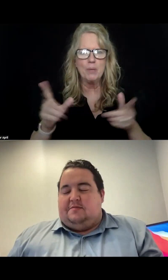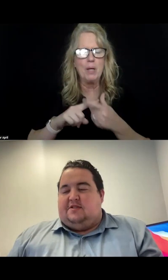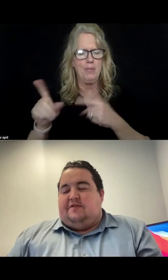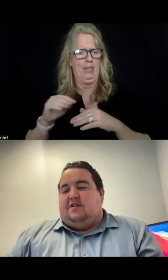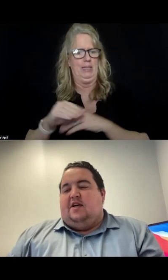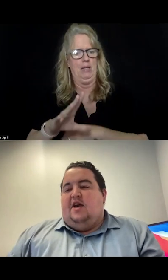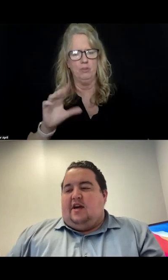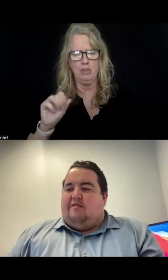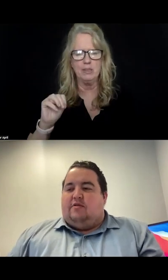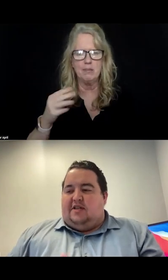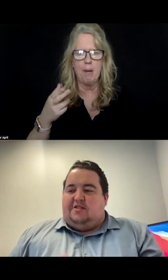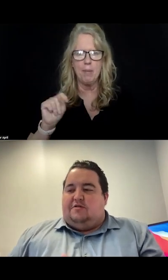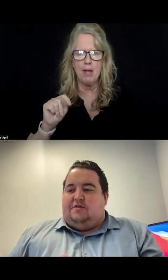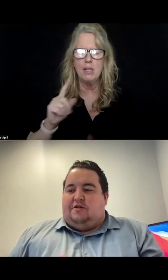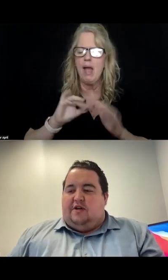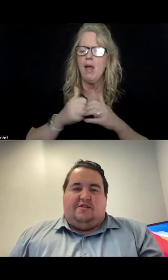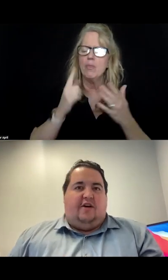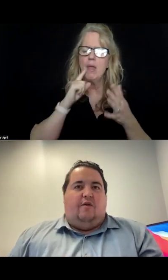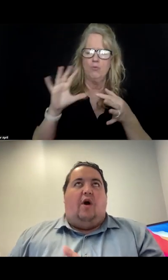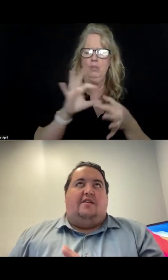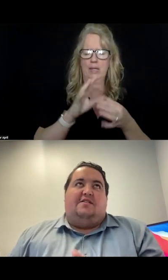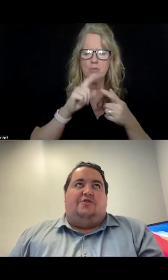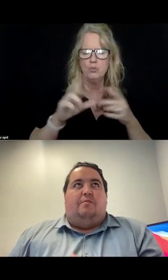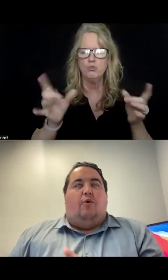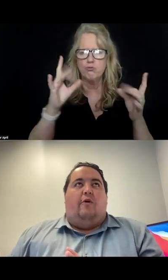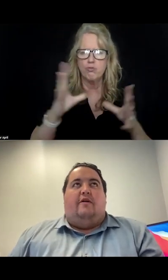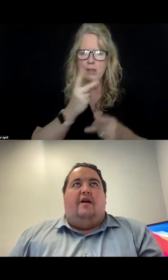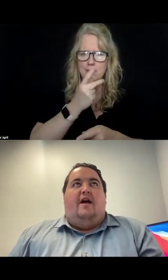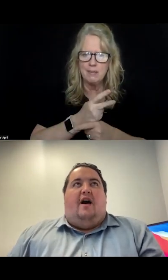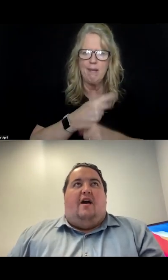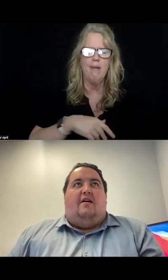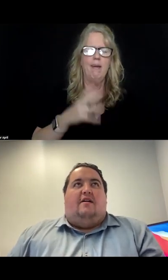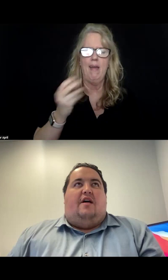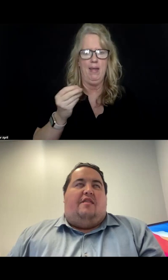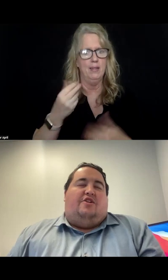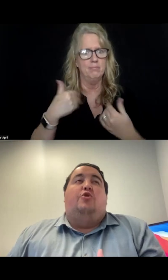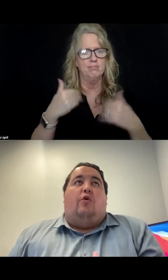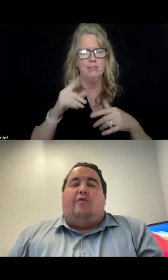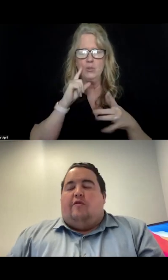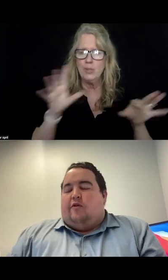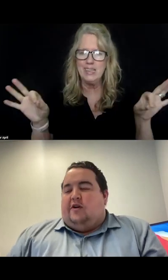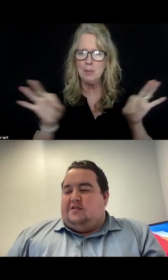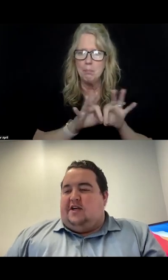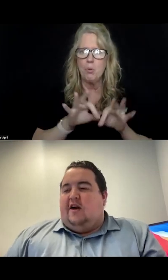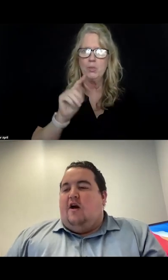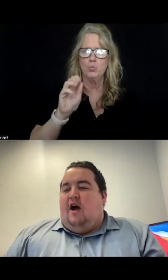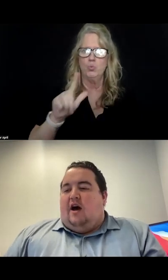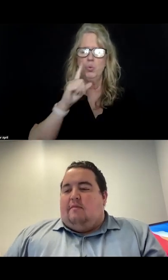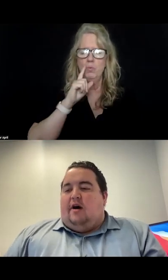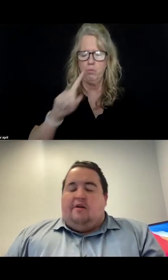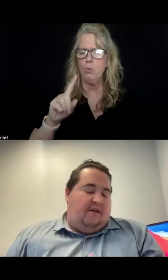and specifically kind of relates to crisis care and why it's such an important I think tool for crisis